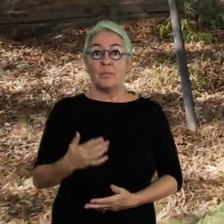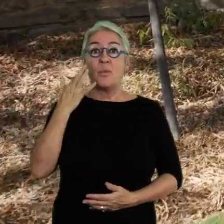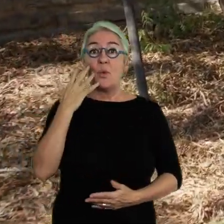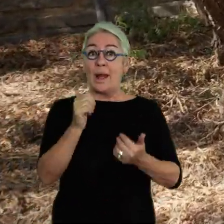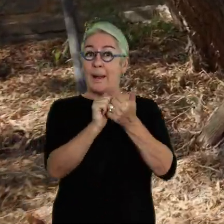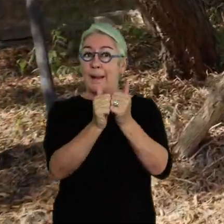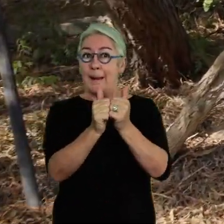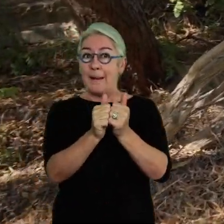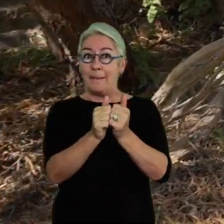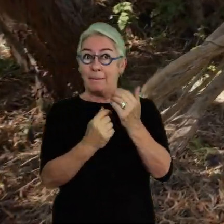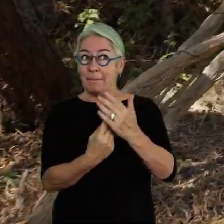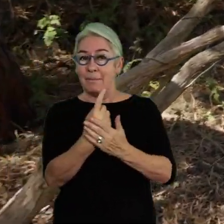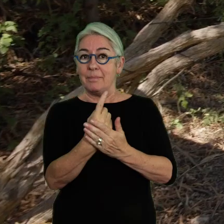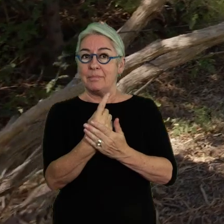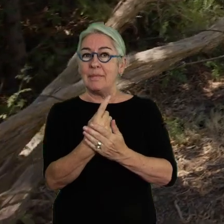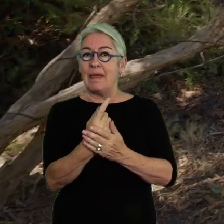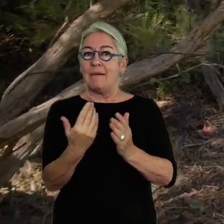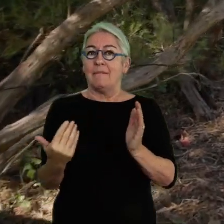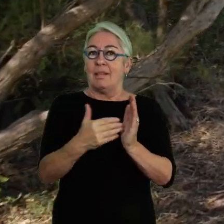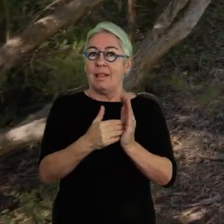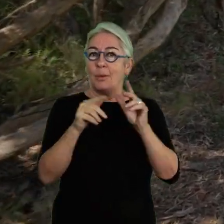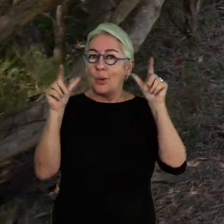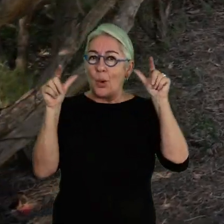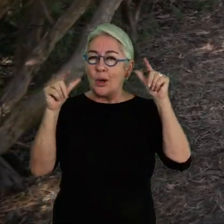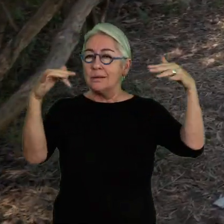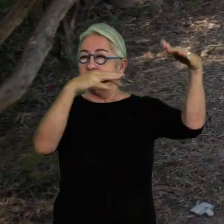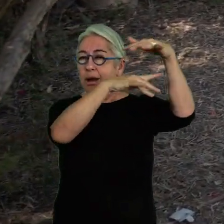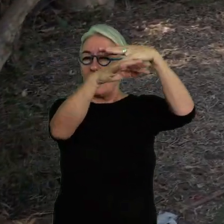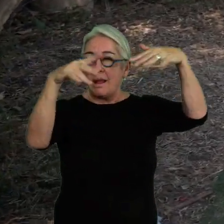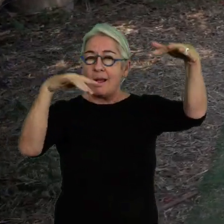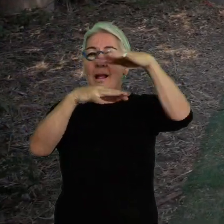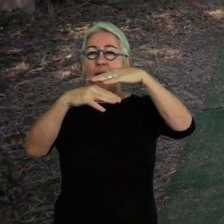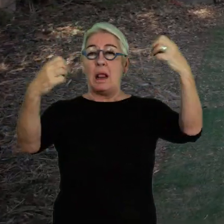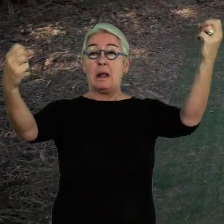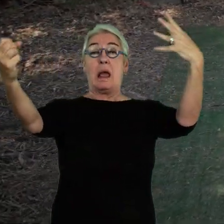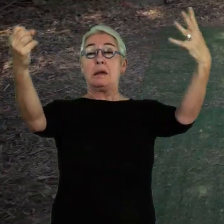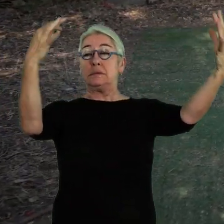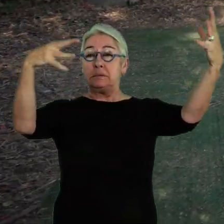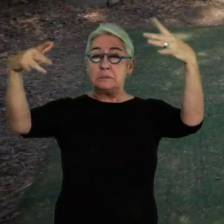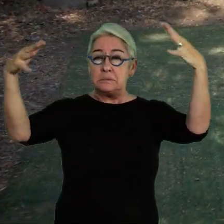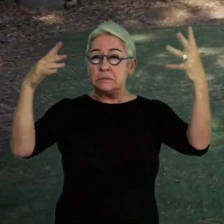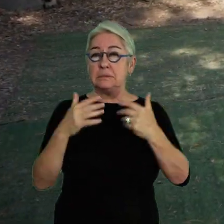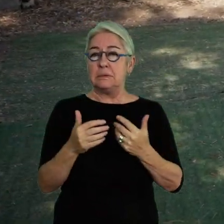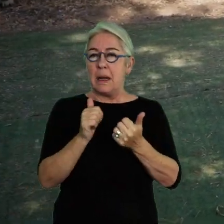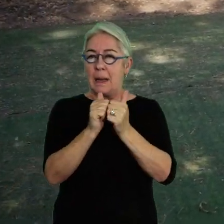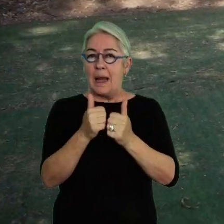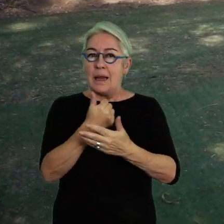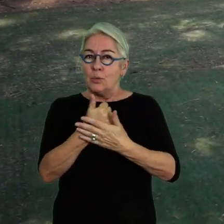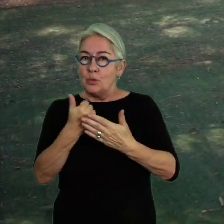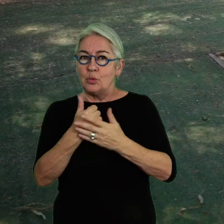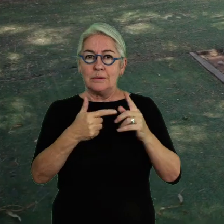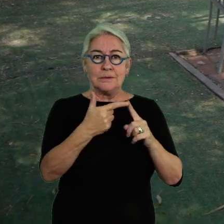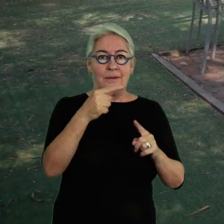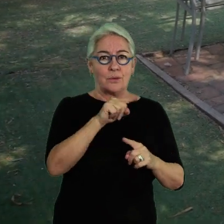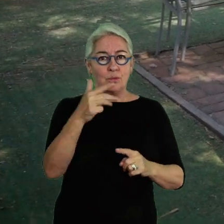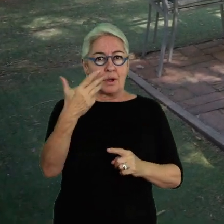The games at Cooper's Stadium may be audible from the garden. During games, there are extra sounds and lights. Games typically run from around 7 p.m.